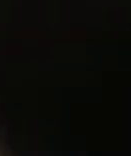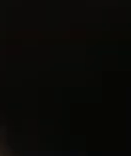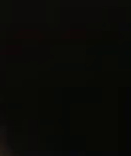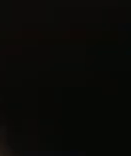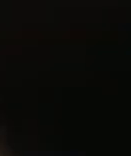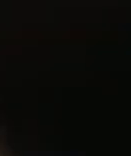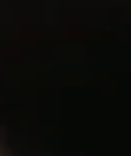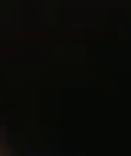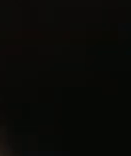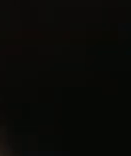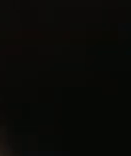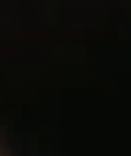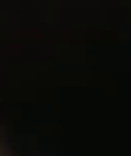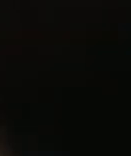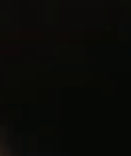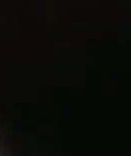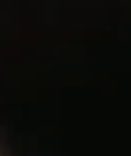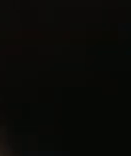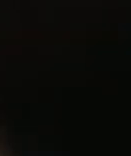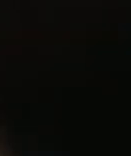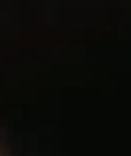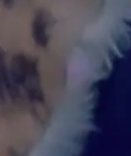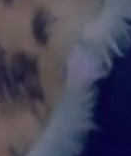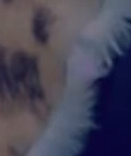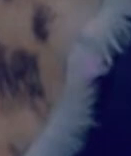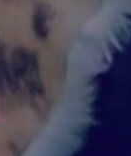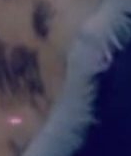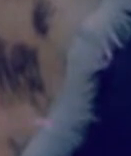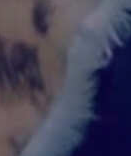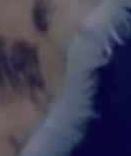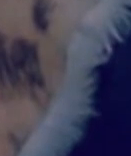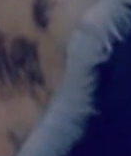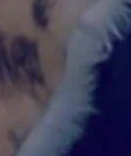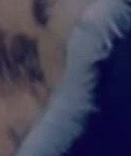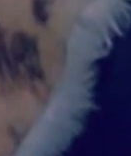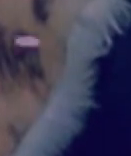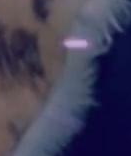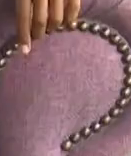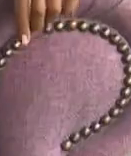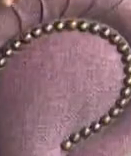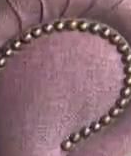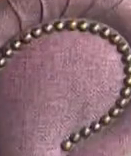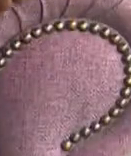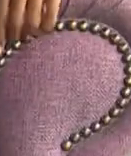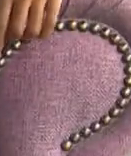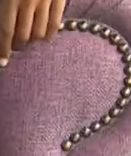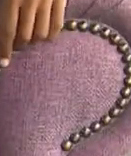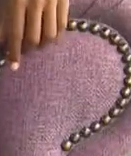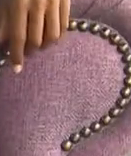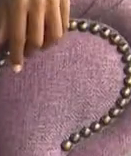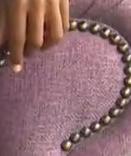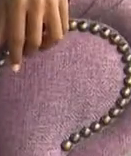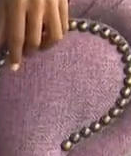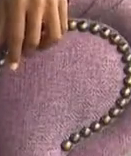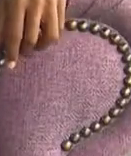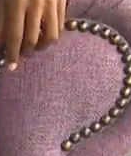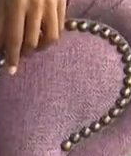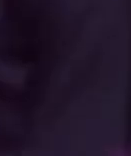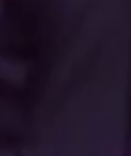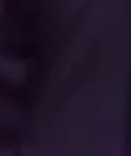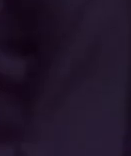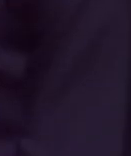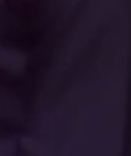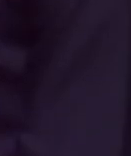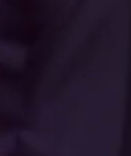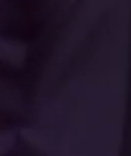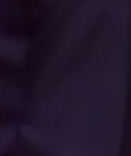Lutsandvo lusakhona. Inyembedi latesula. Umphalo wokhatsateka labathula. Alunamgomo.